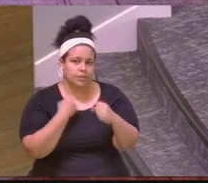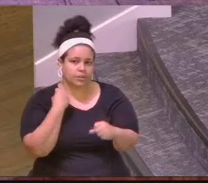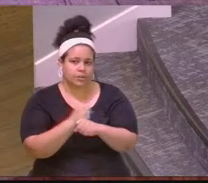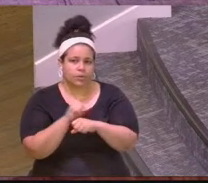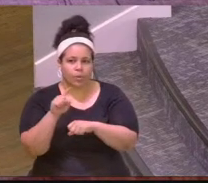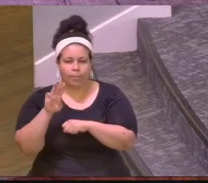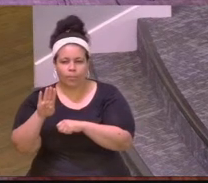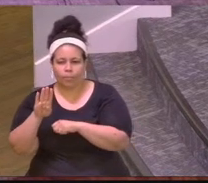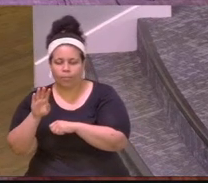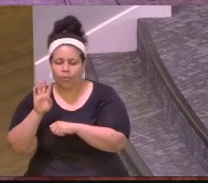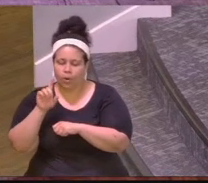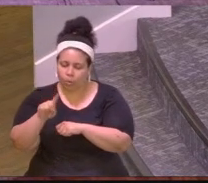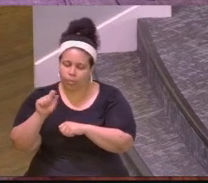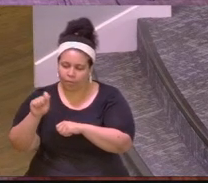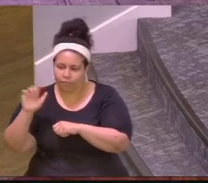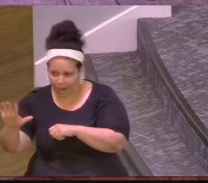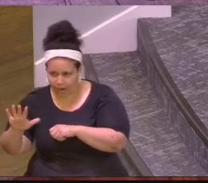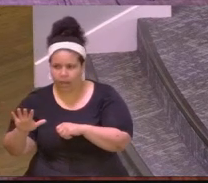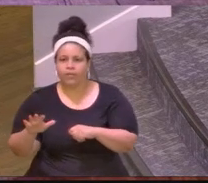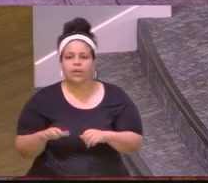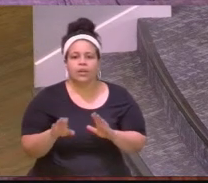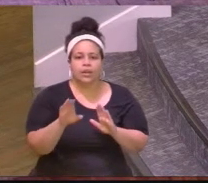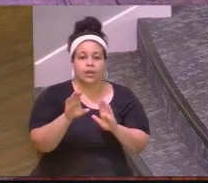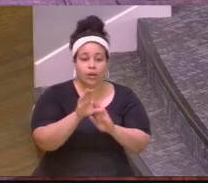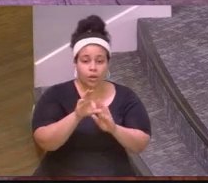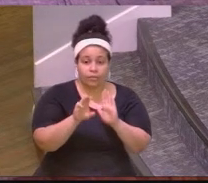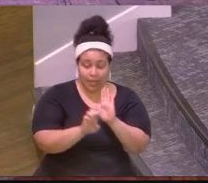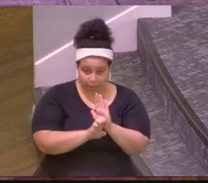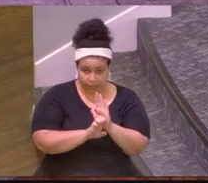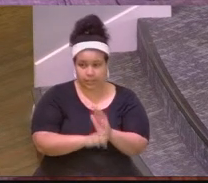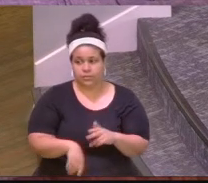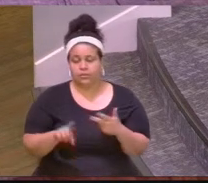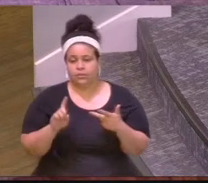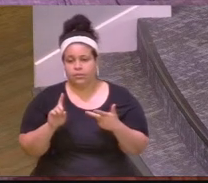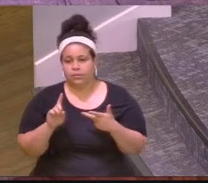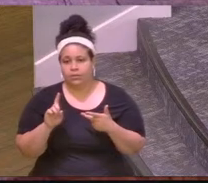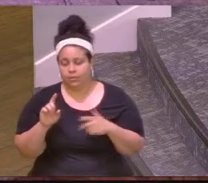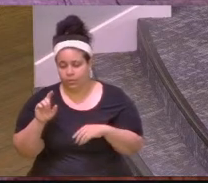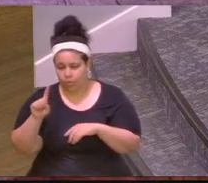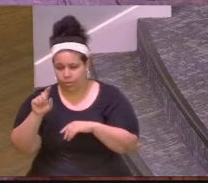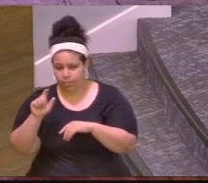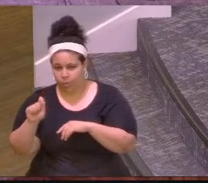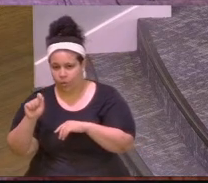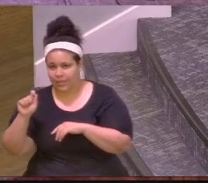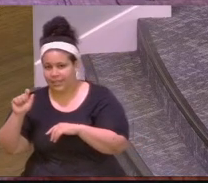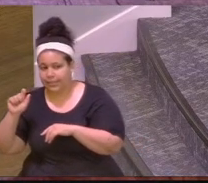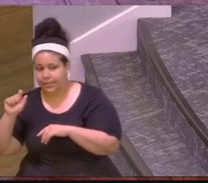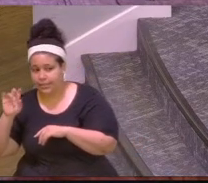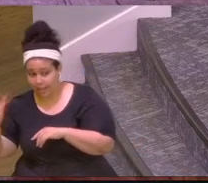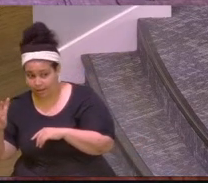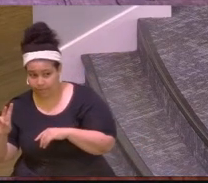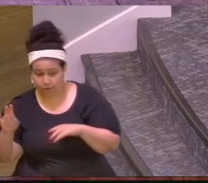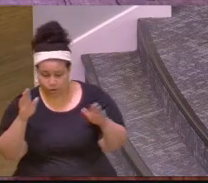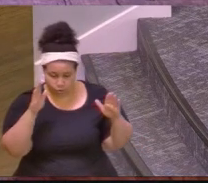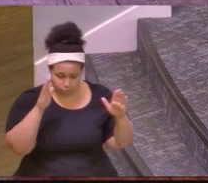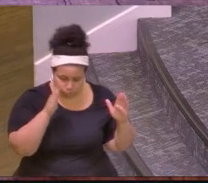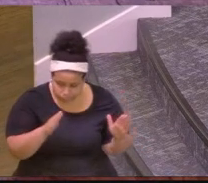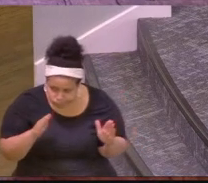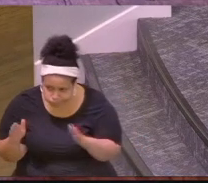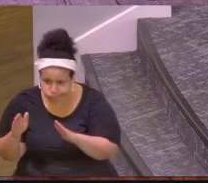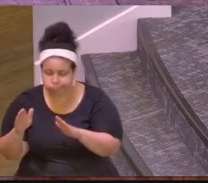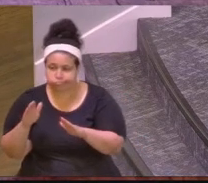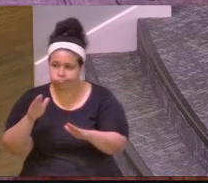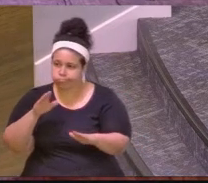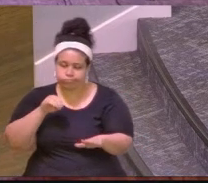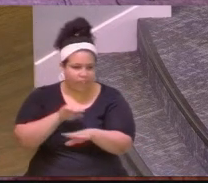1.5, Adherence to the Code of Ethics, and Standard 1.7, Organizational Effectiveness. So that review took place in